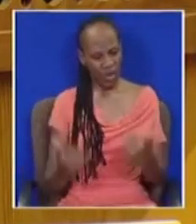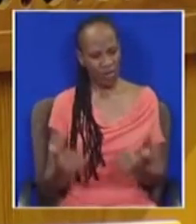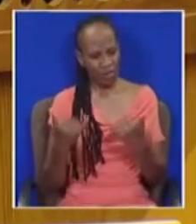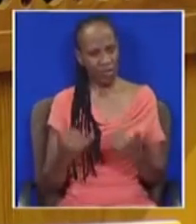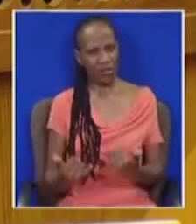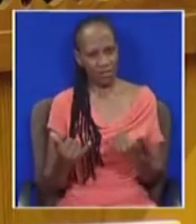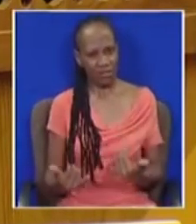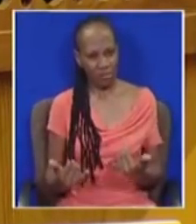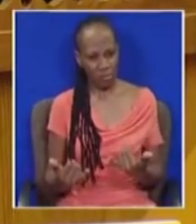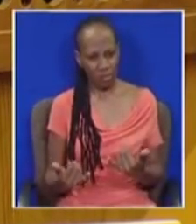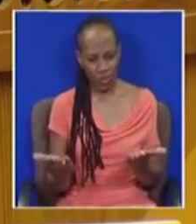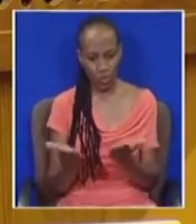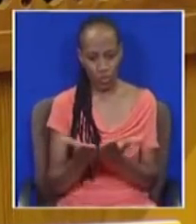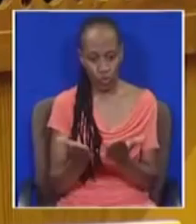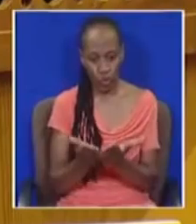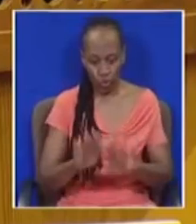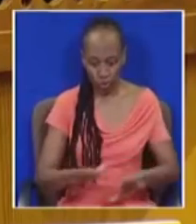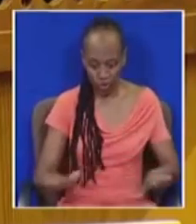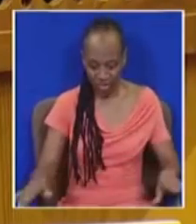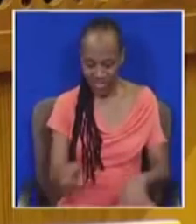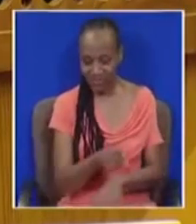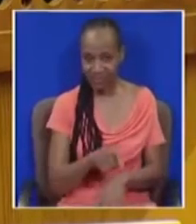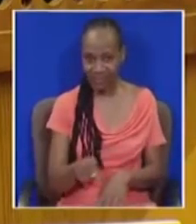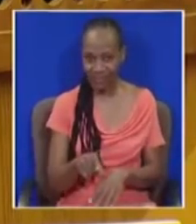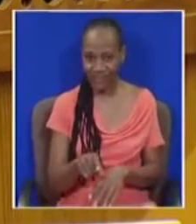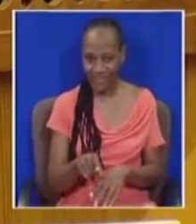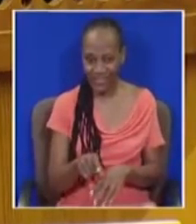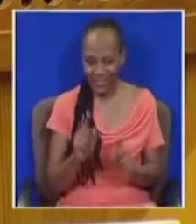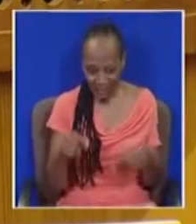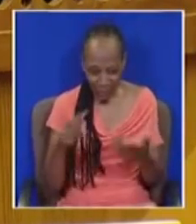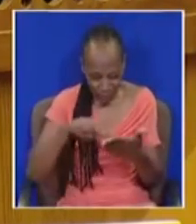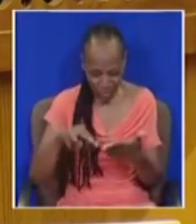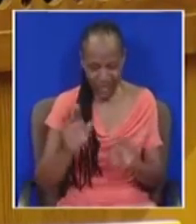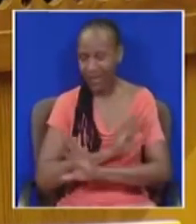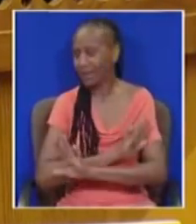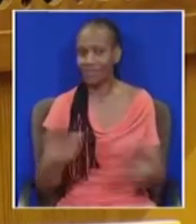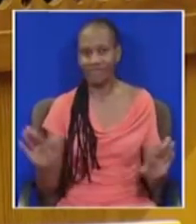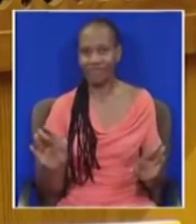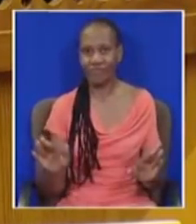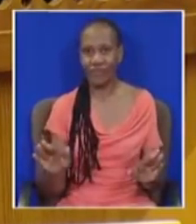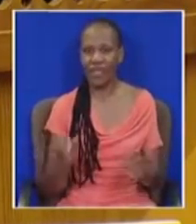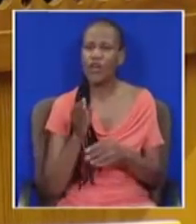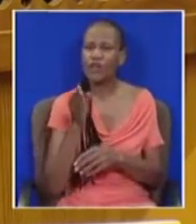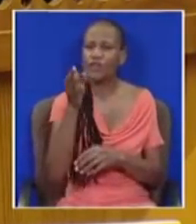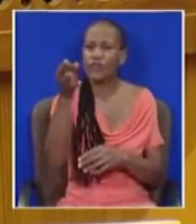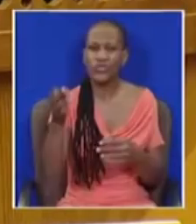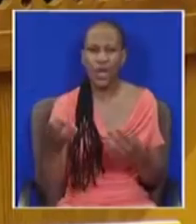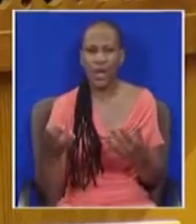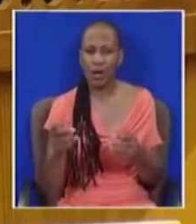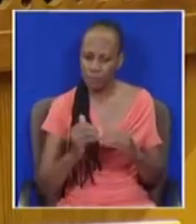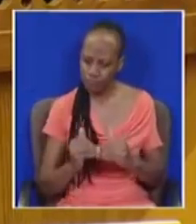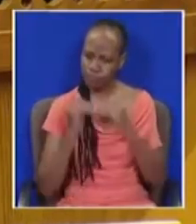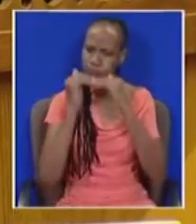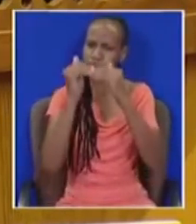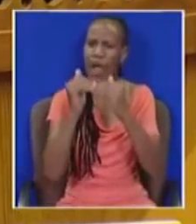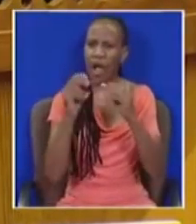The message is loud and clear. We have failed to set our children up for a future that they deserve.